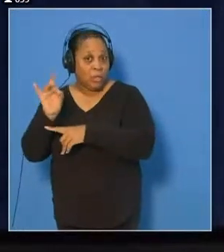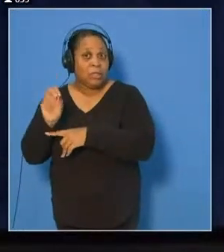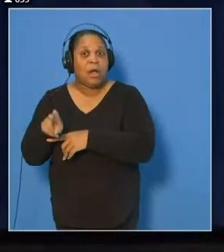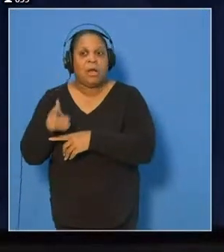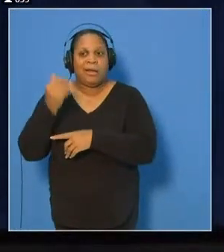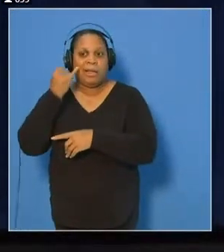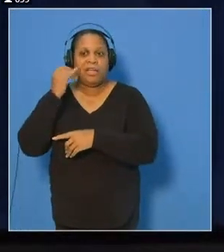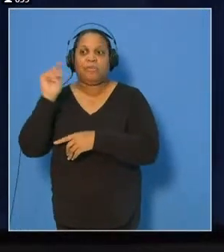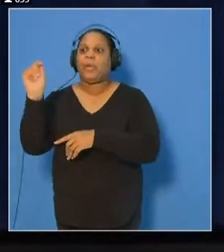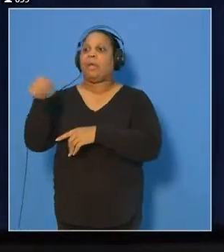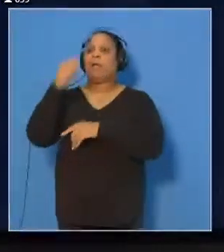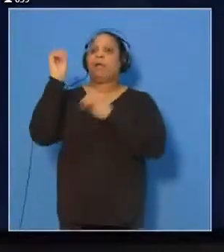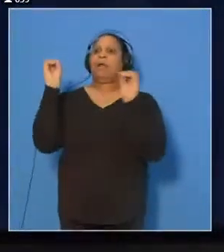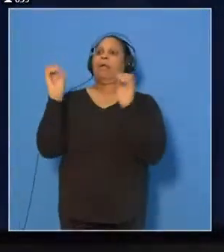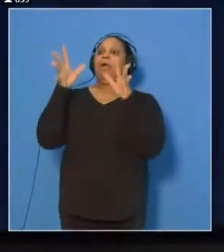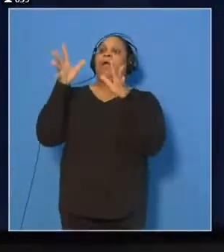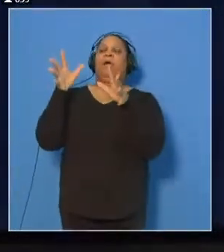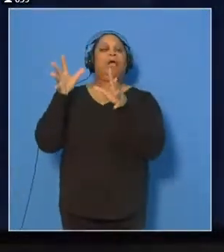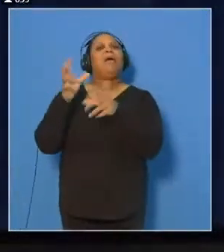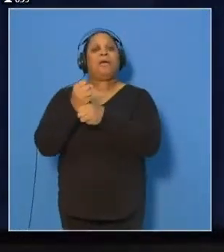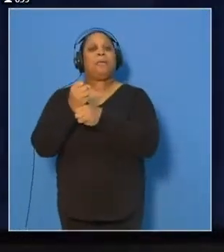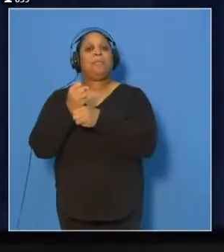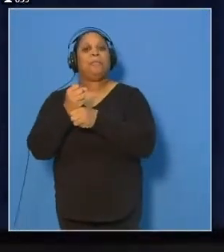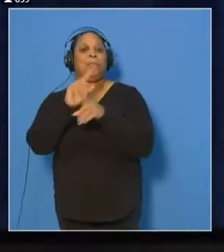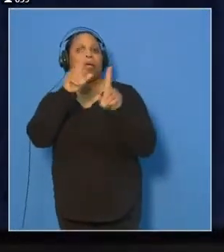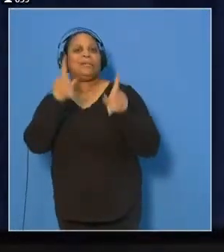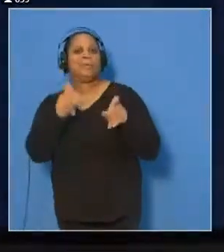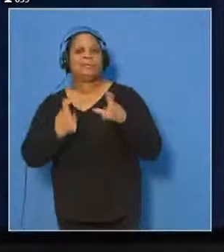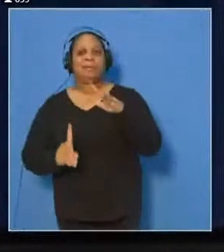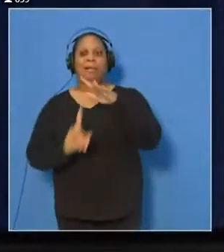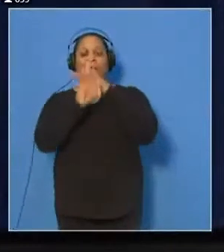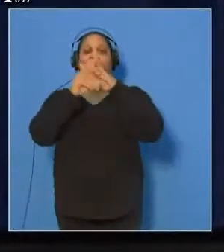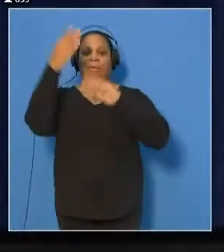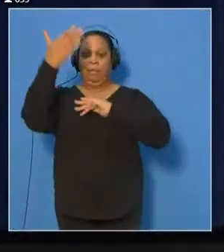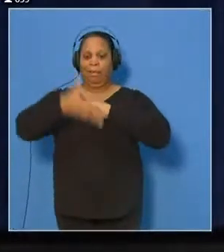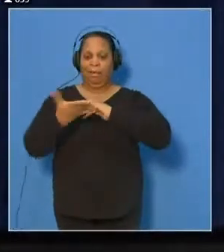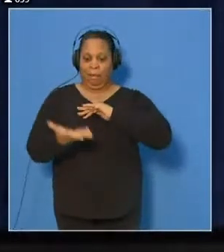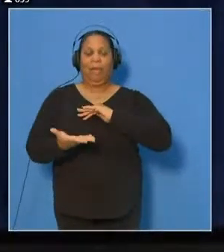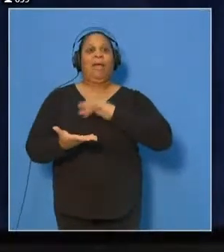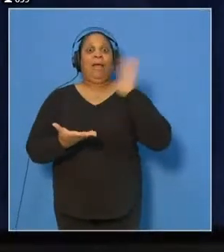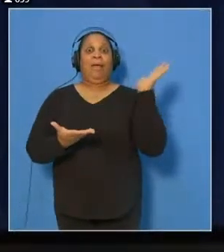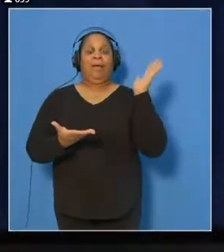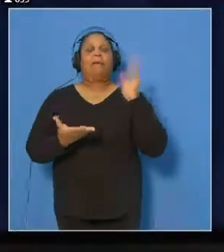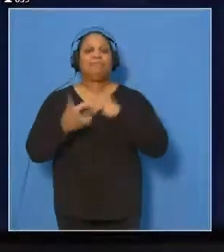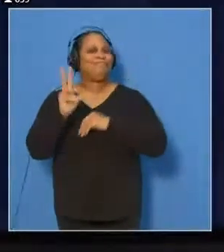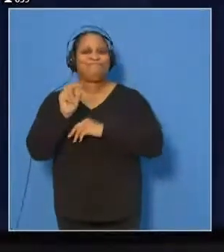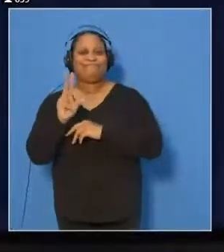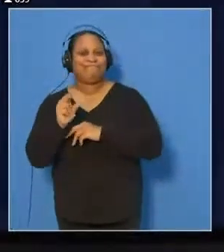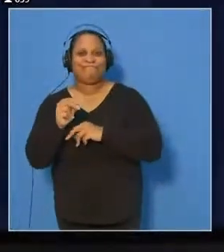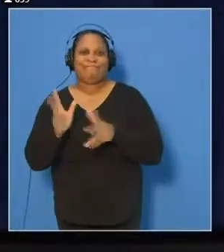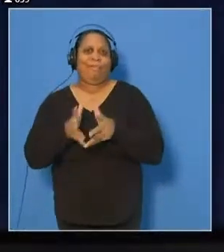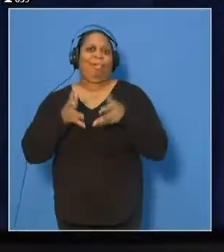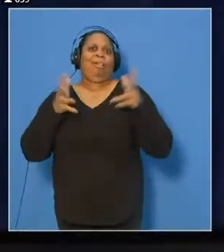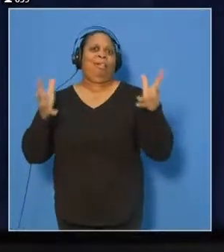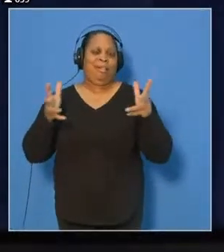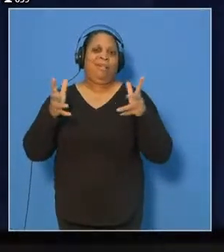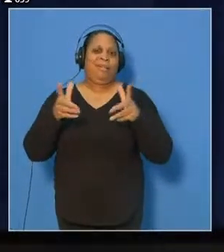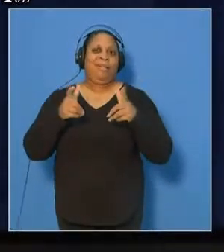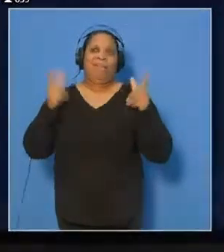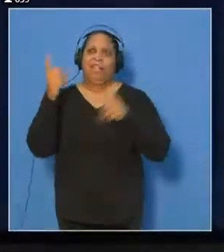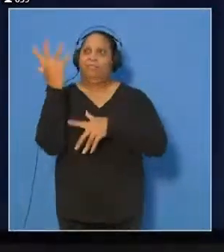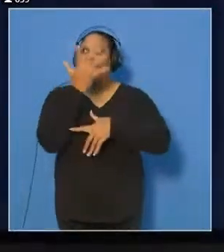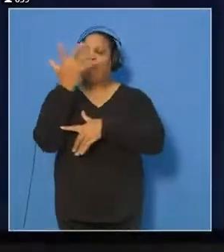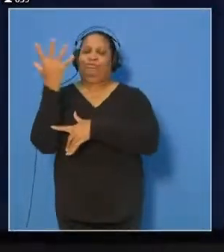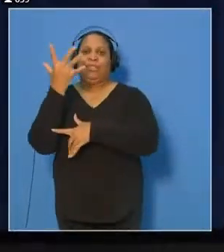magic wands and make testing supplies appear in front of us, but I'm sorry, if there are massive, larger countries that